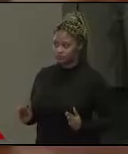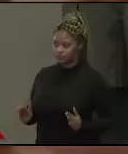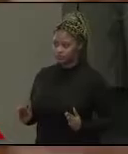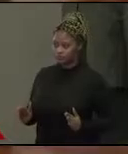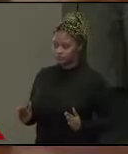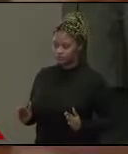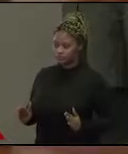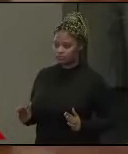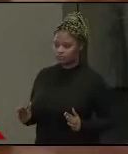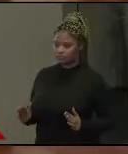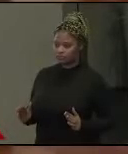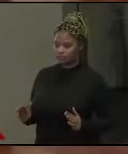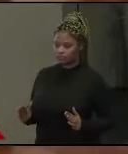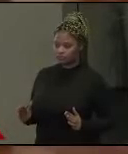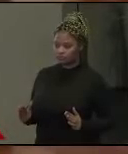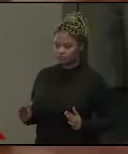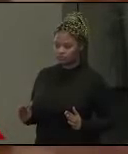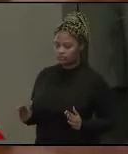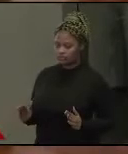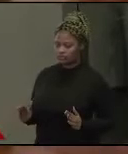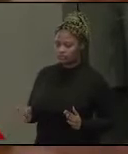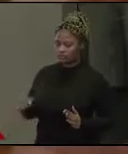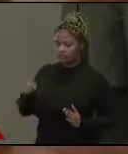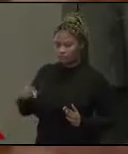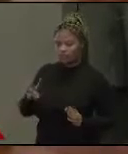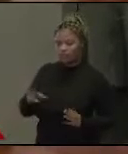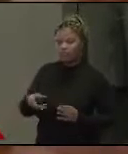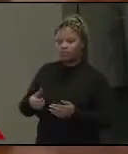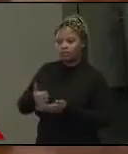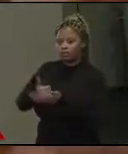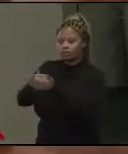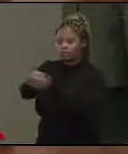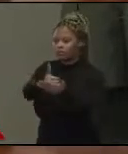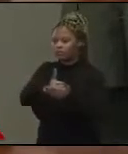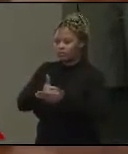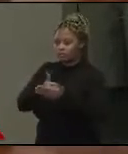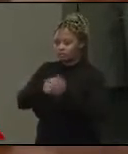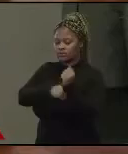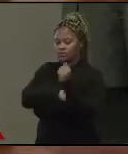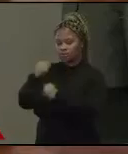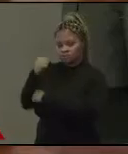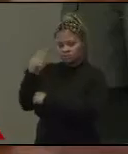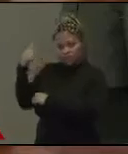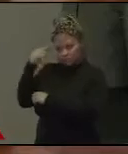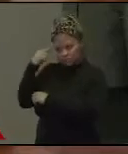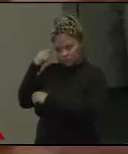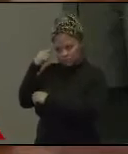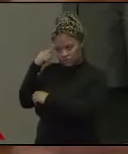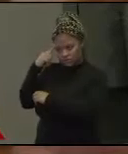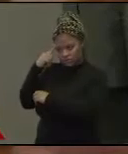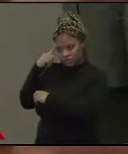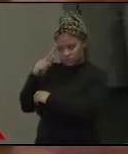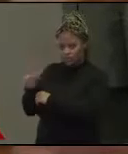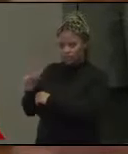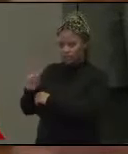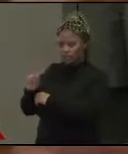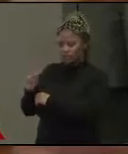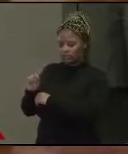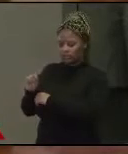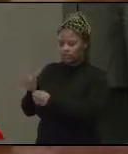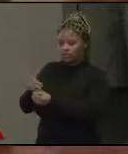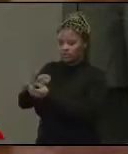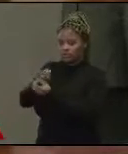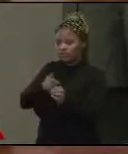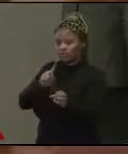surely help us in strategic thinking of what should constitute quality integrated human settlements. We are really